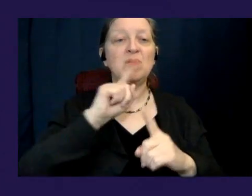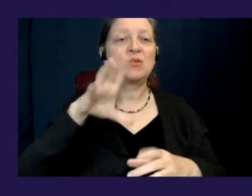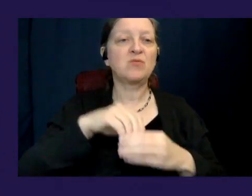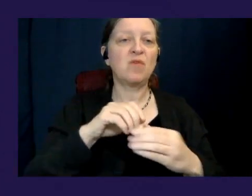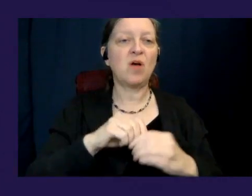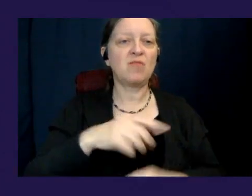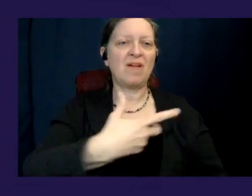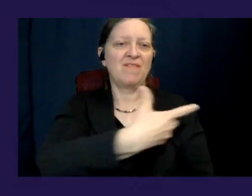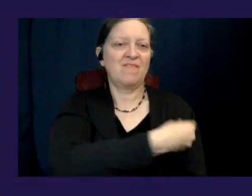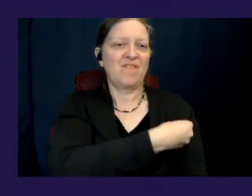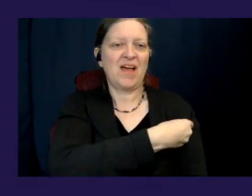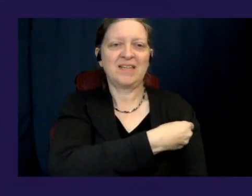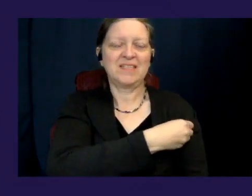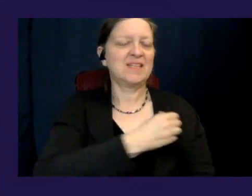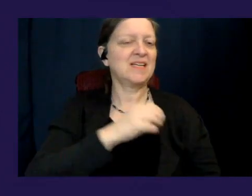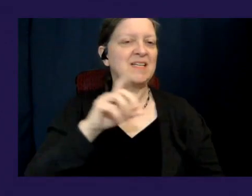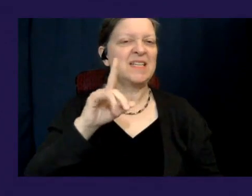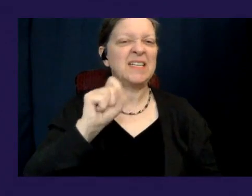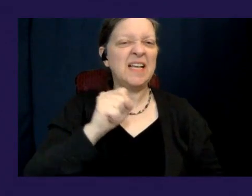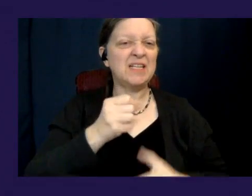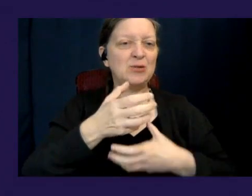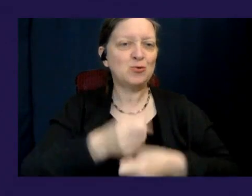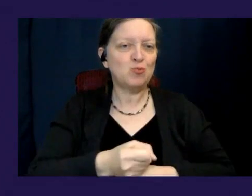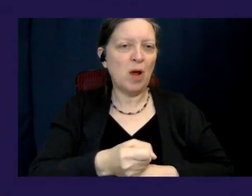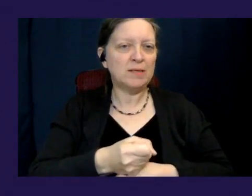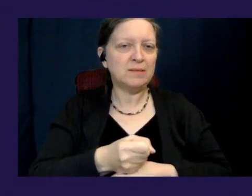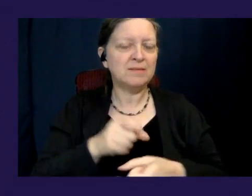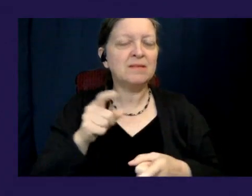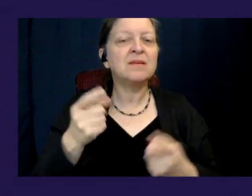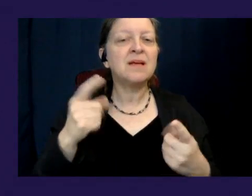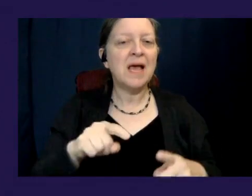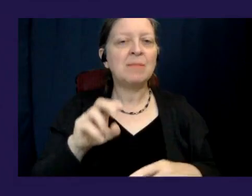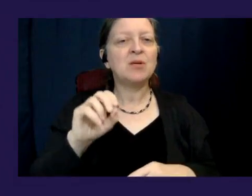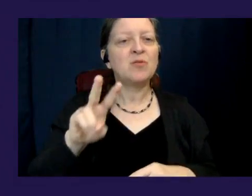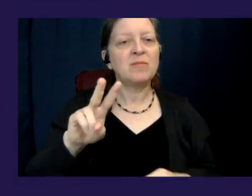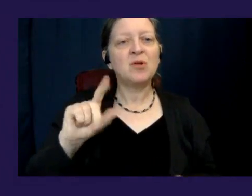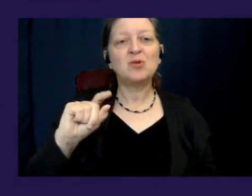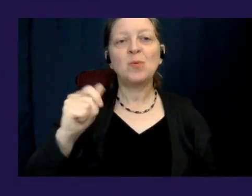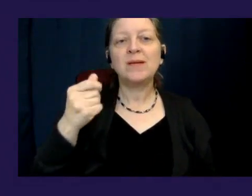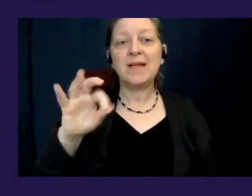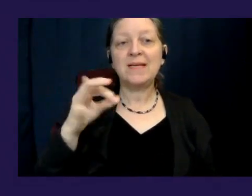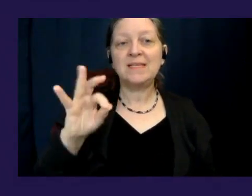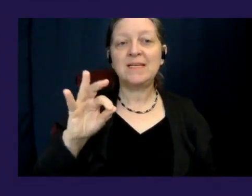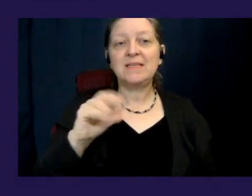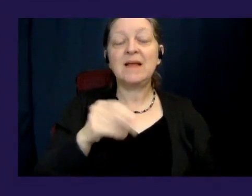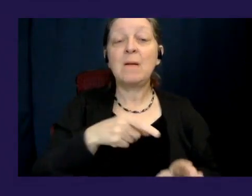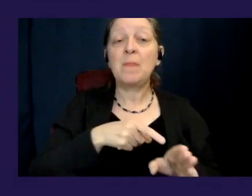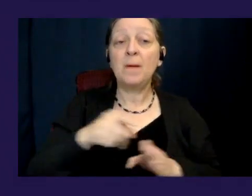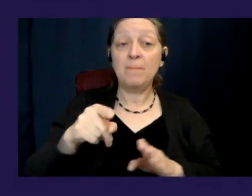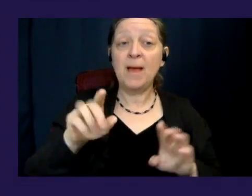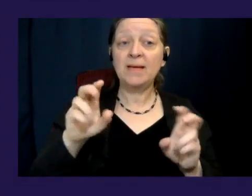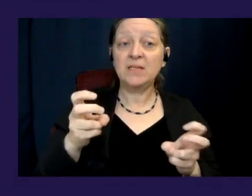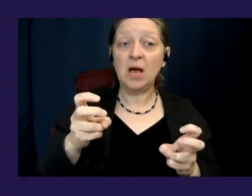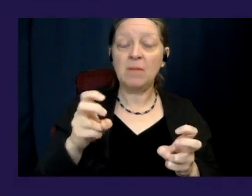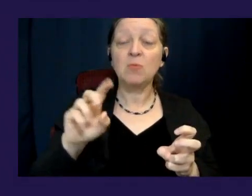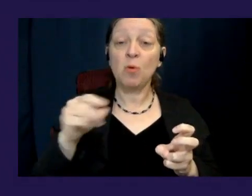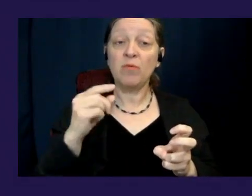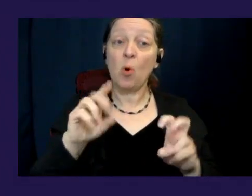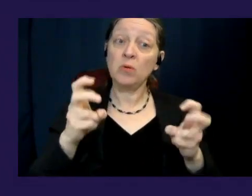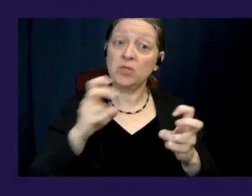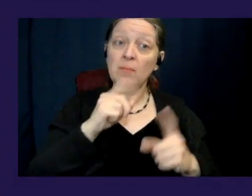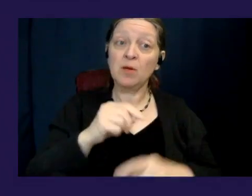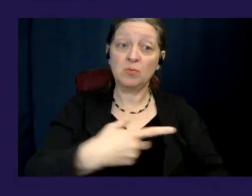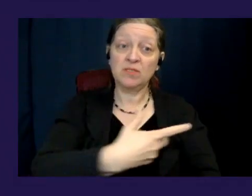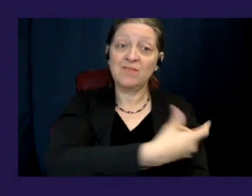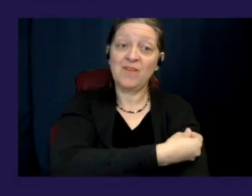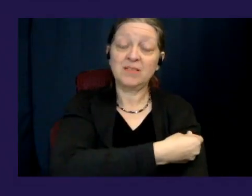November 2019, and the predominant topic, in fact, the only topic among them was vaccines. Of course, it wasn't COVID